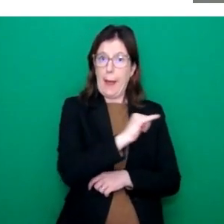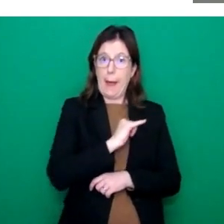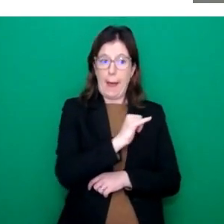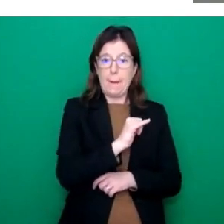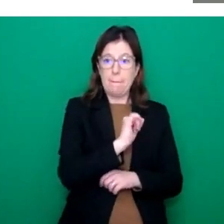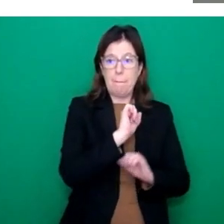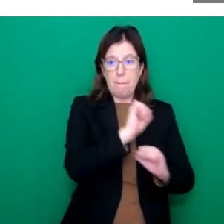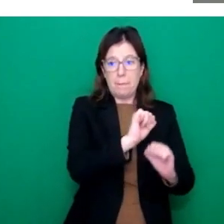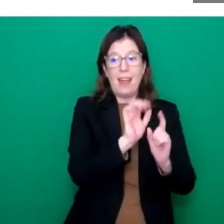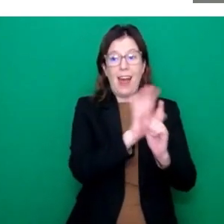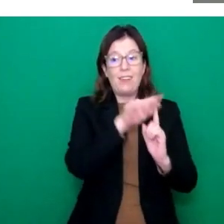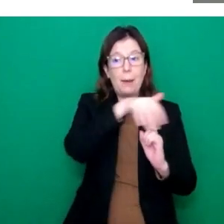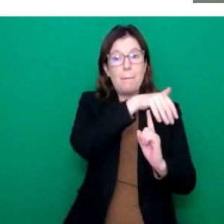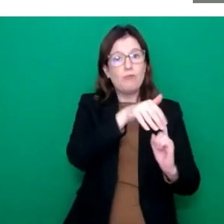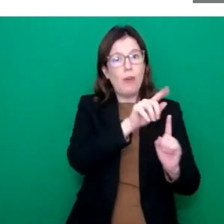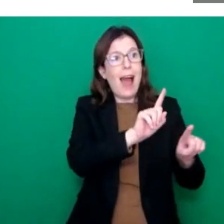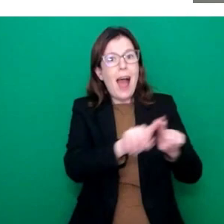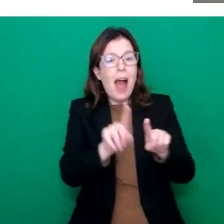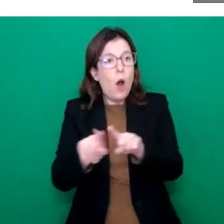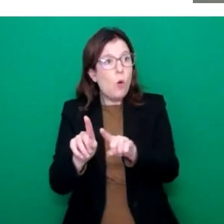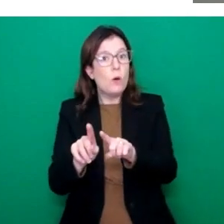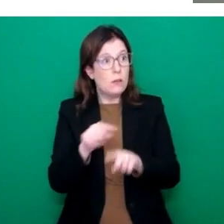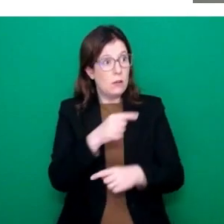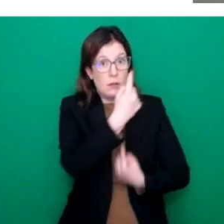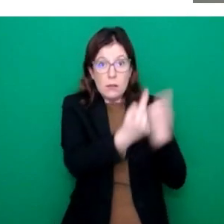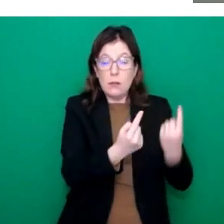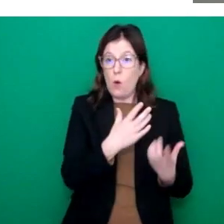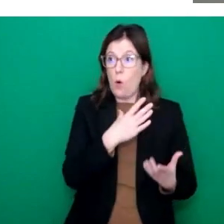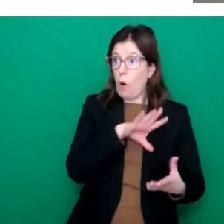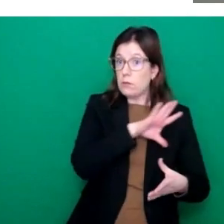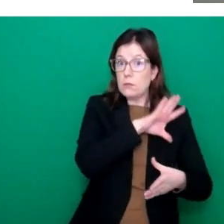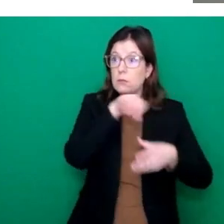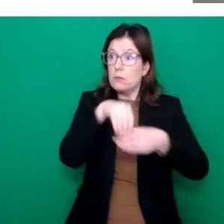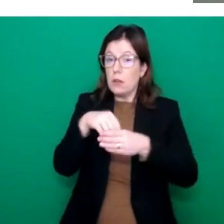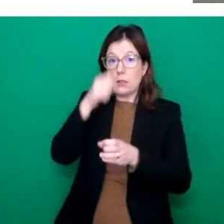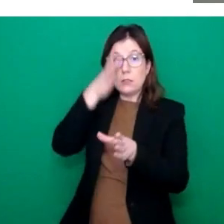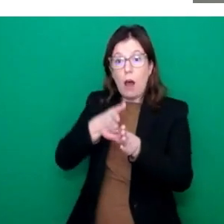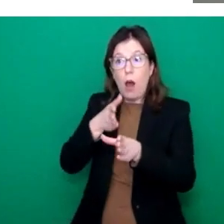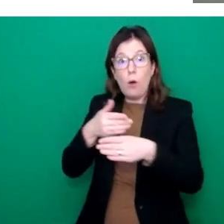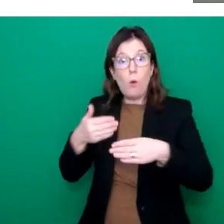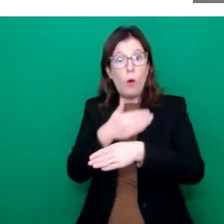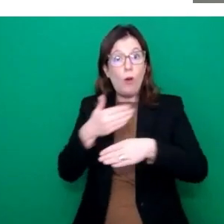diverse ethnic background and want to find a way into the field of psychology.